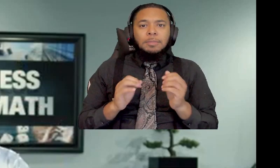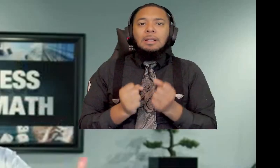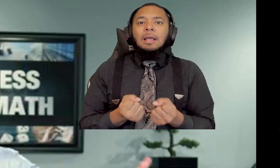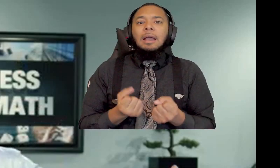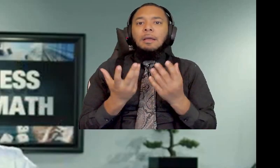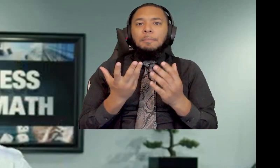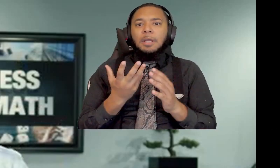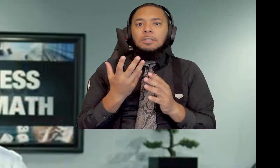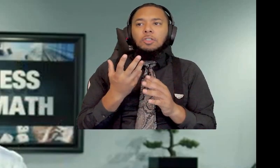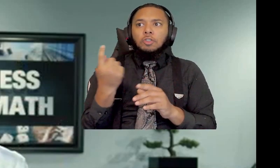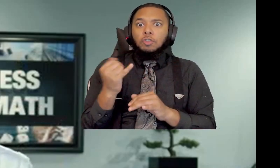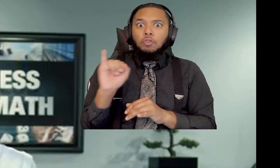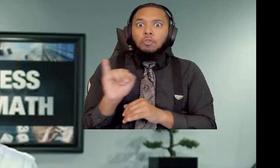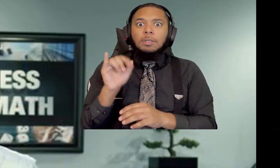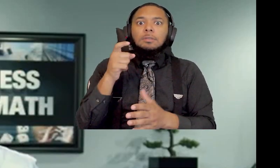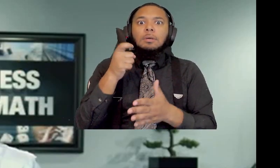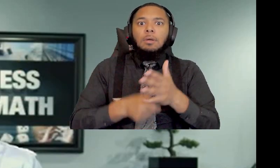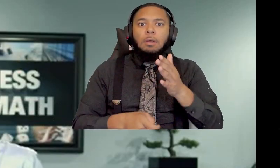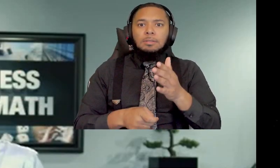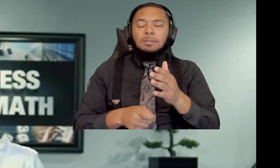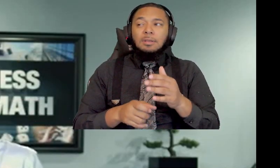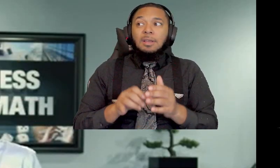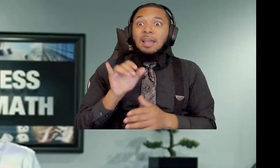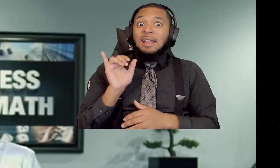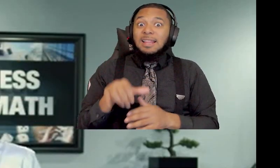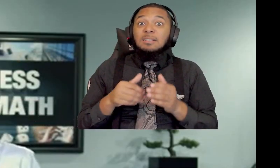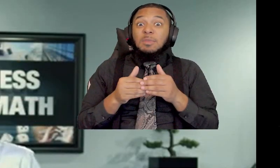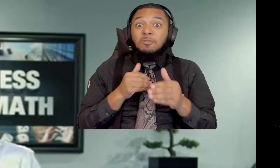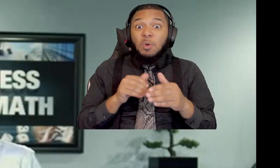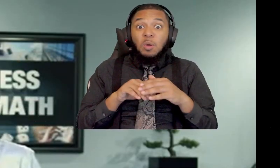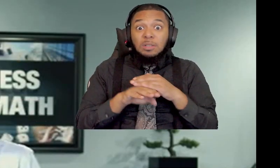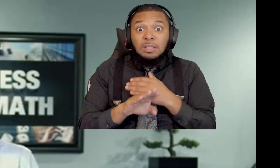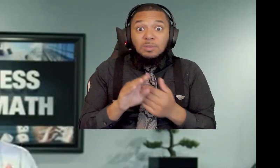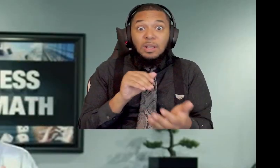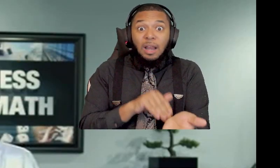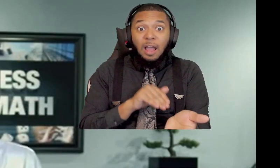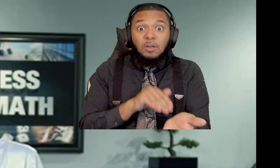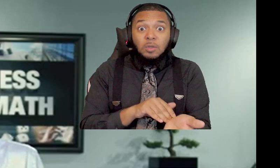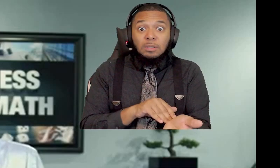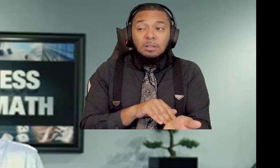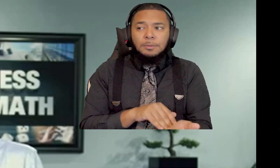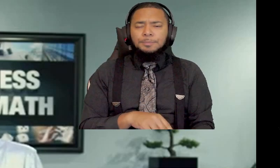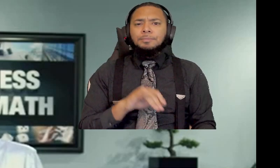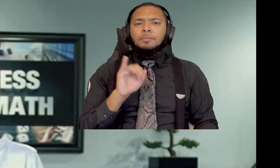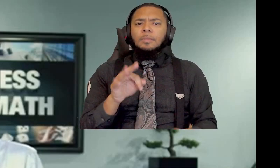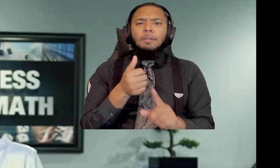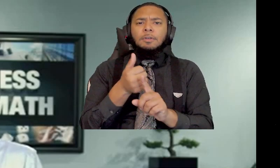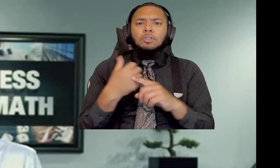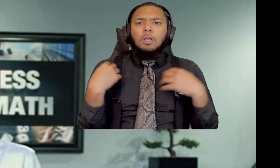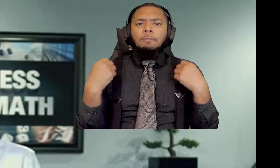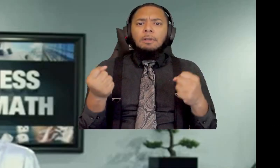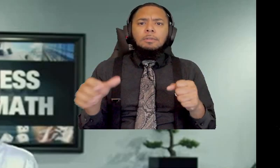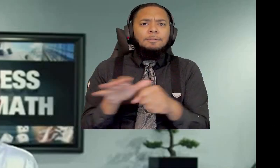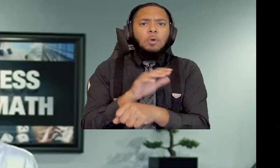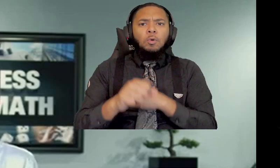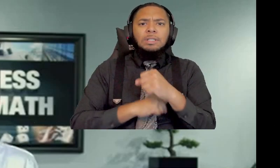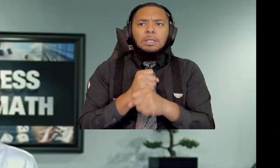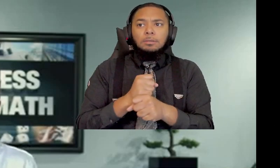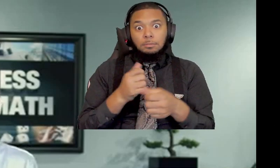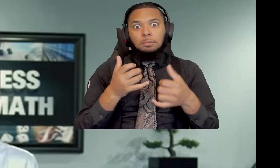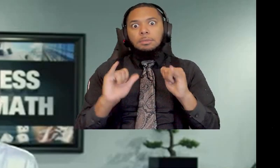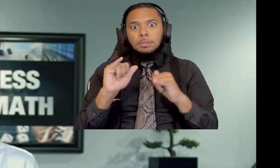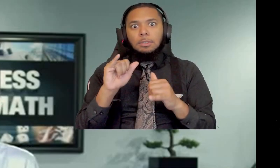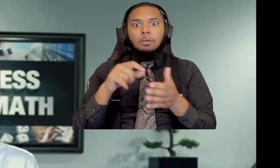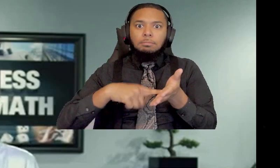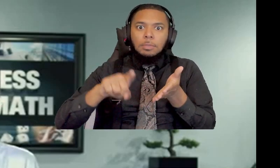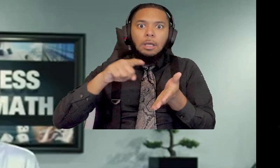you this is before you even get in to the doctor's office right if you're completely healthy for the full year you're still gonna have